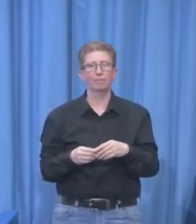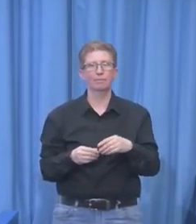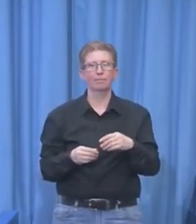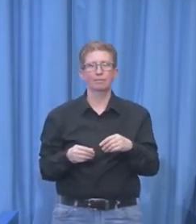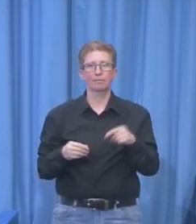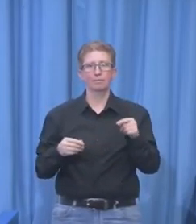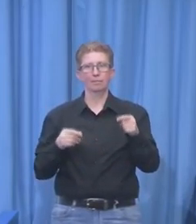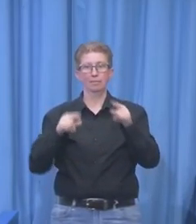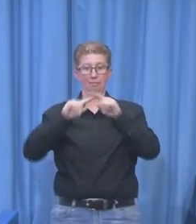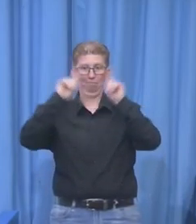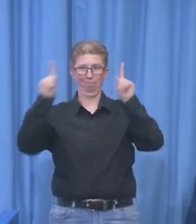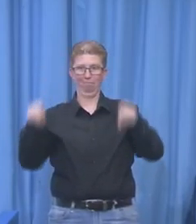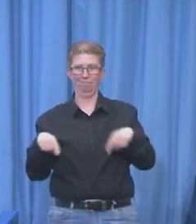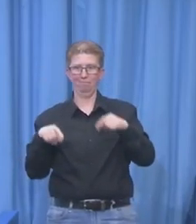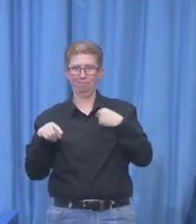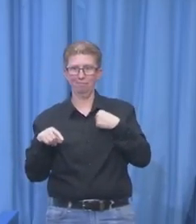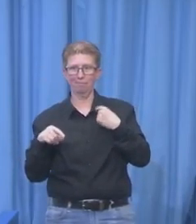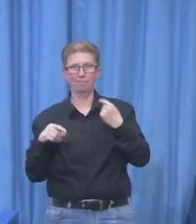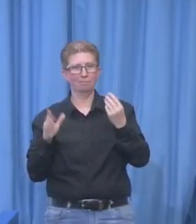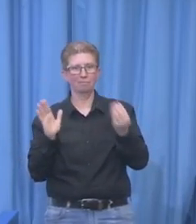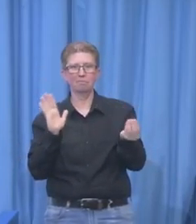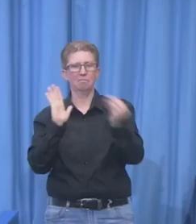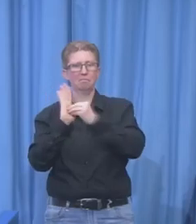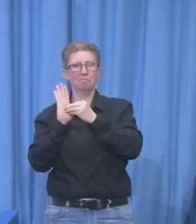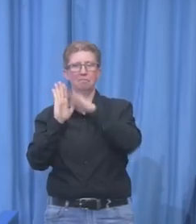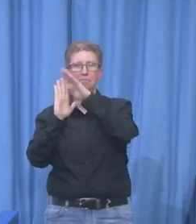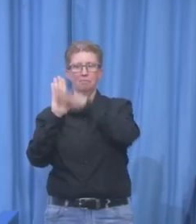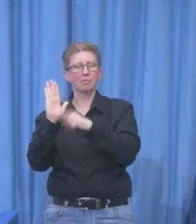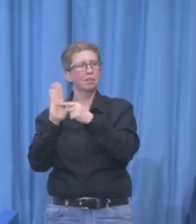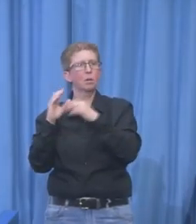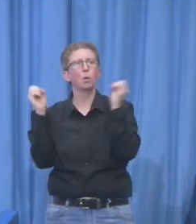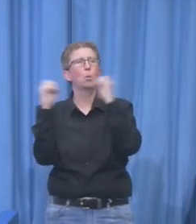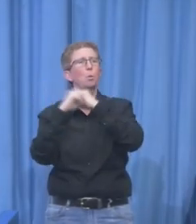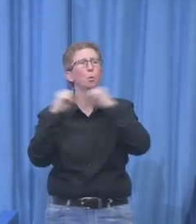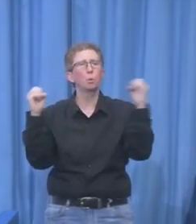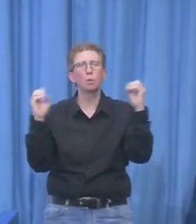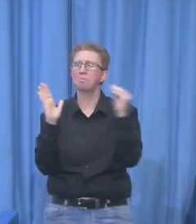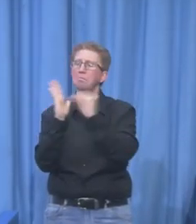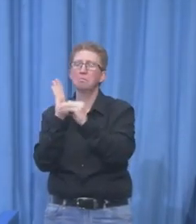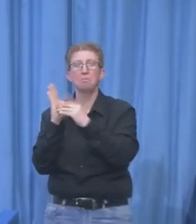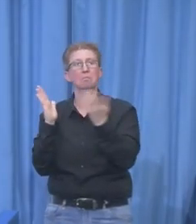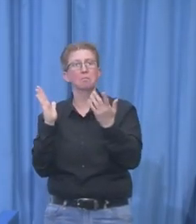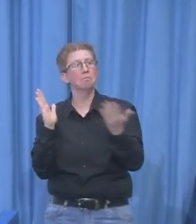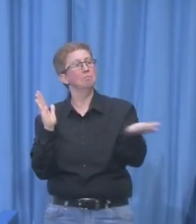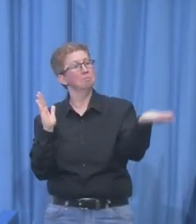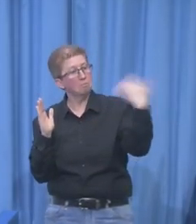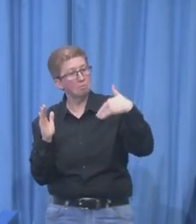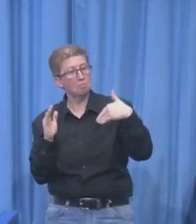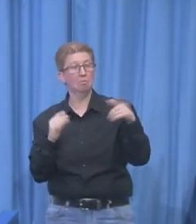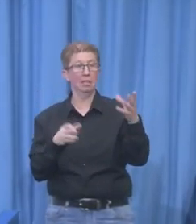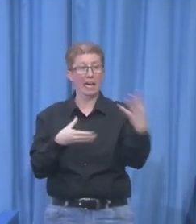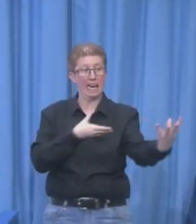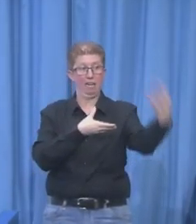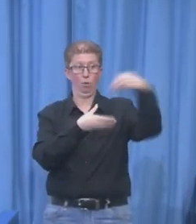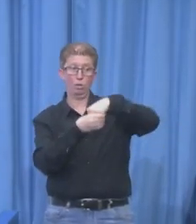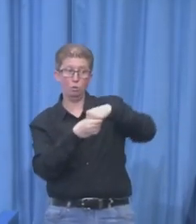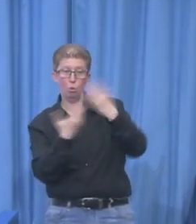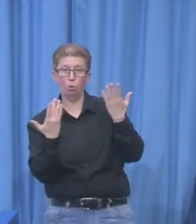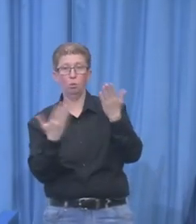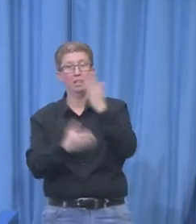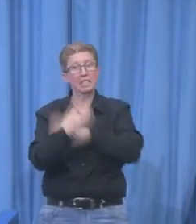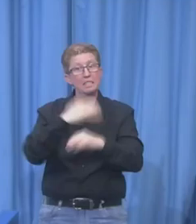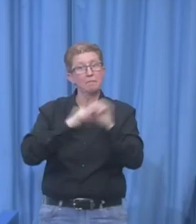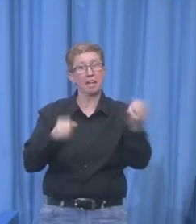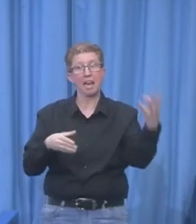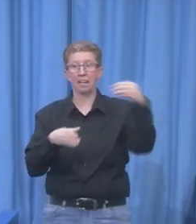I have here a Daphna Maor from the government, and a nite, I just say from Israel, they're all here. We're talking about a lot of time the organization,